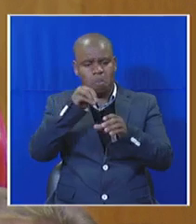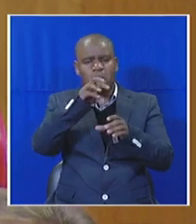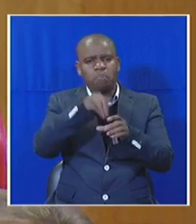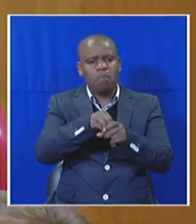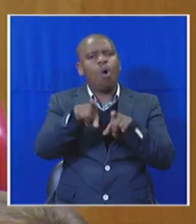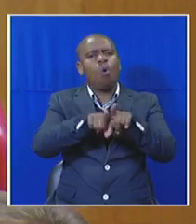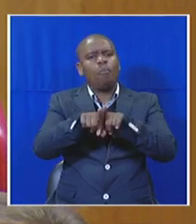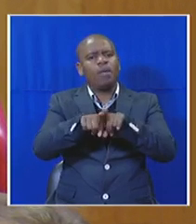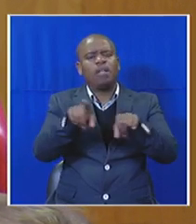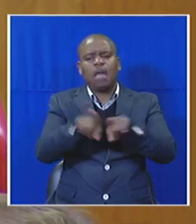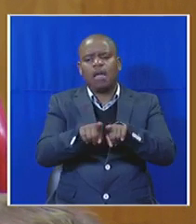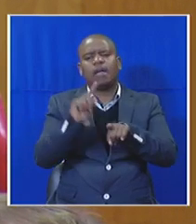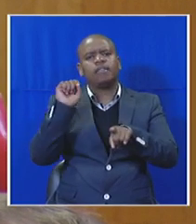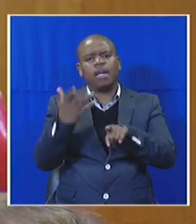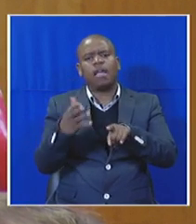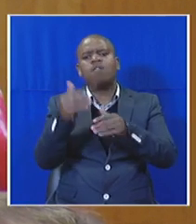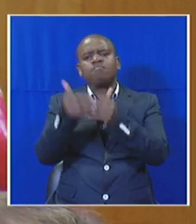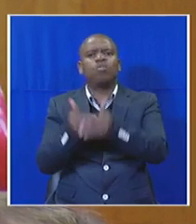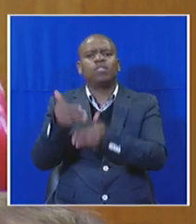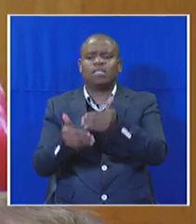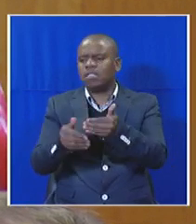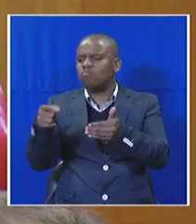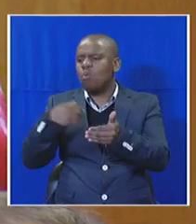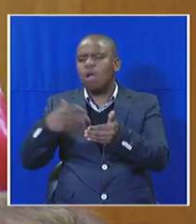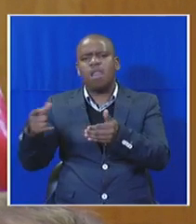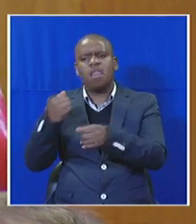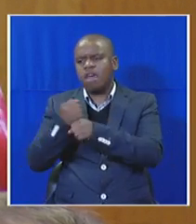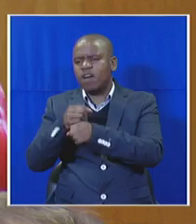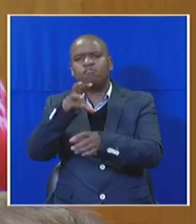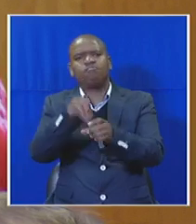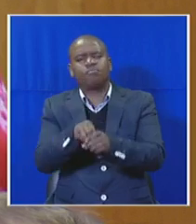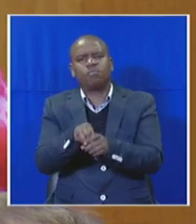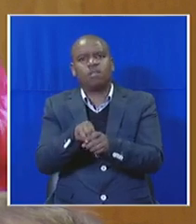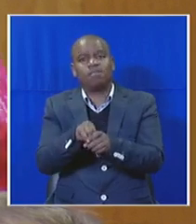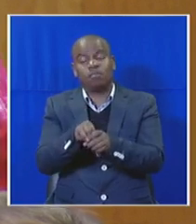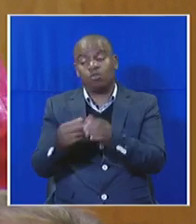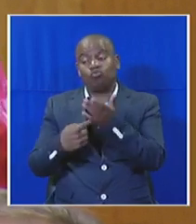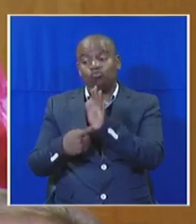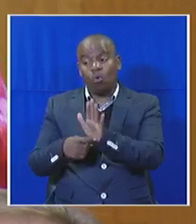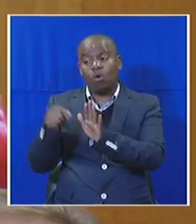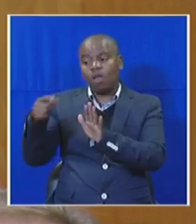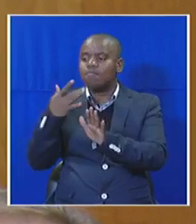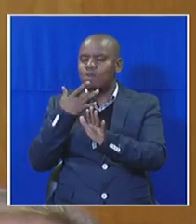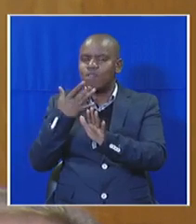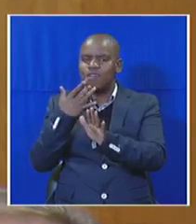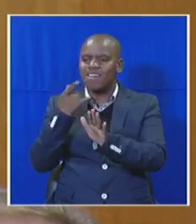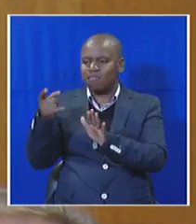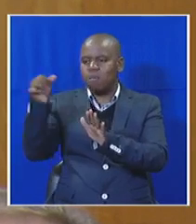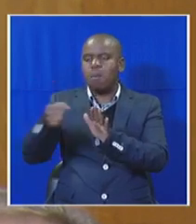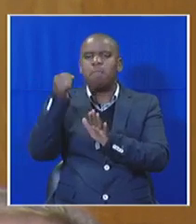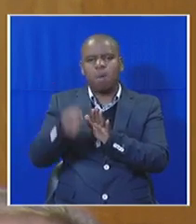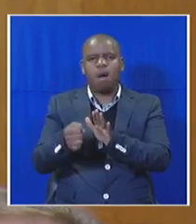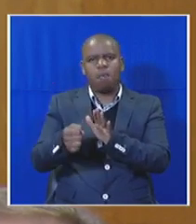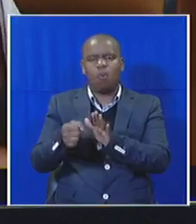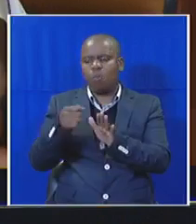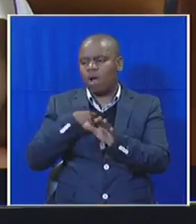fairly compete and contribute to connecting the nation? Surely this is preferable than shutting them out of the process. The